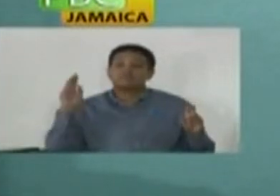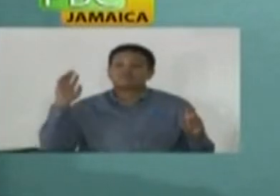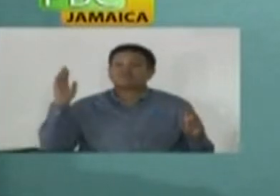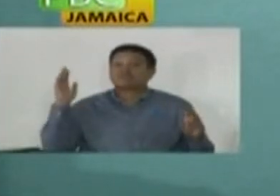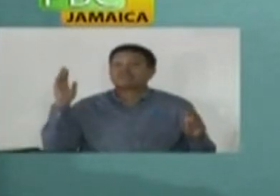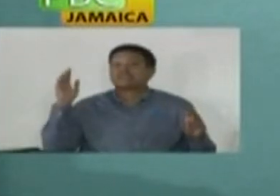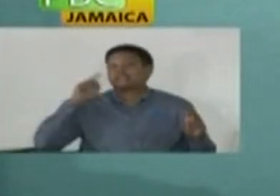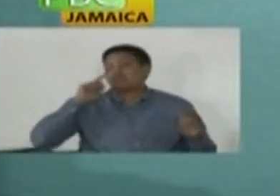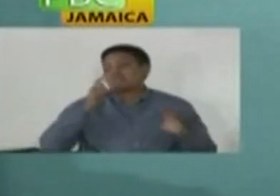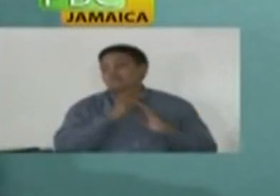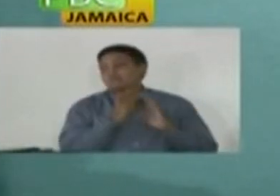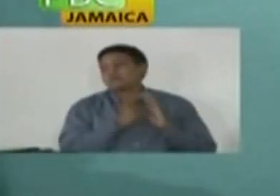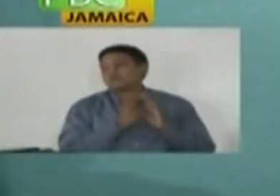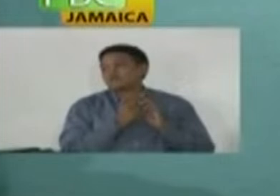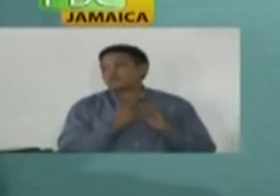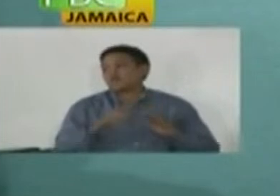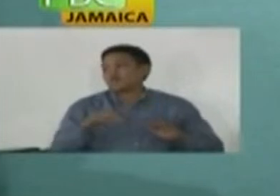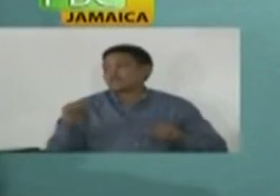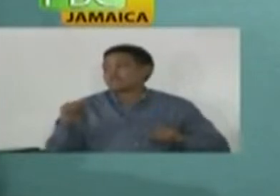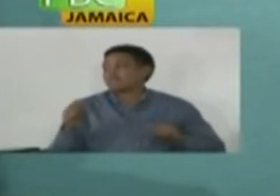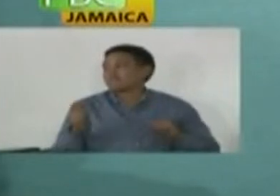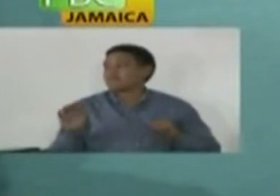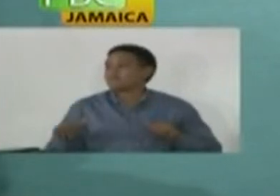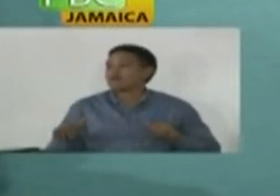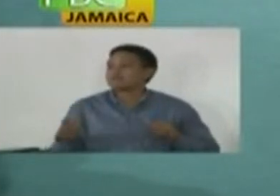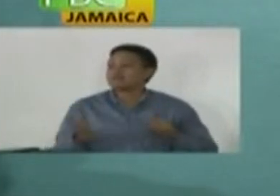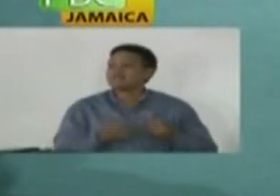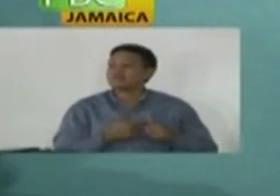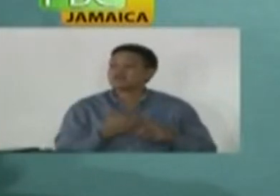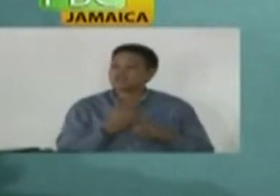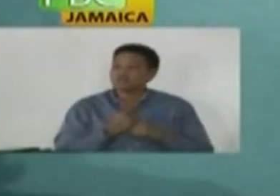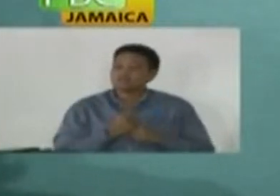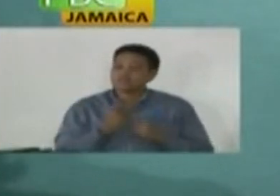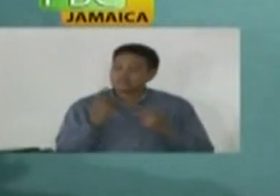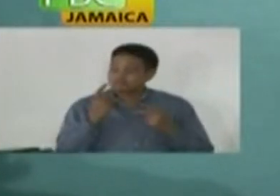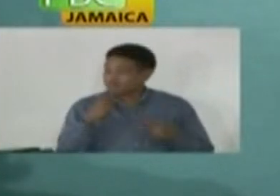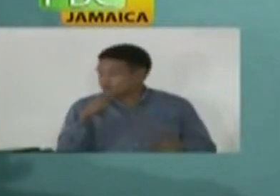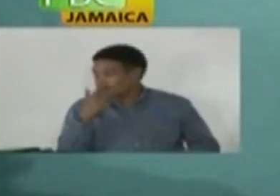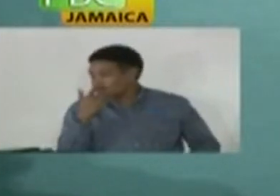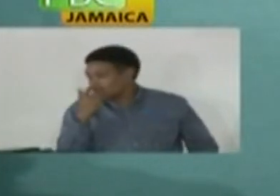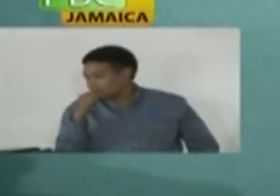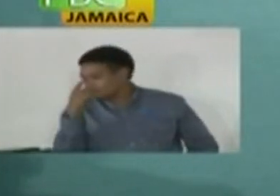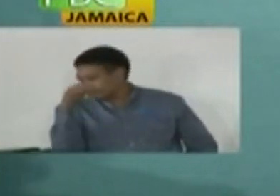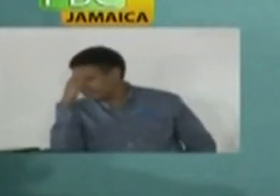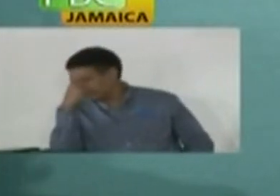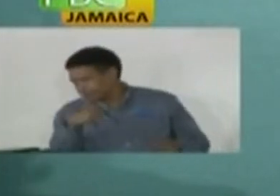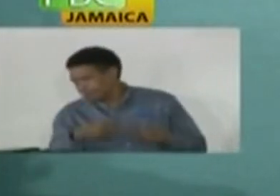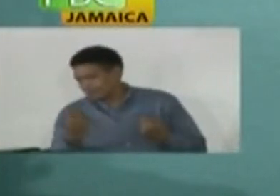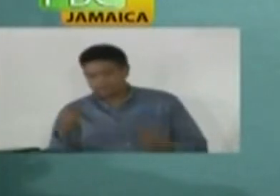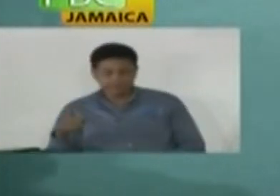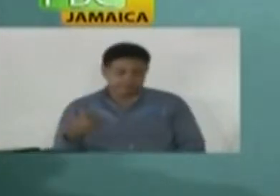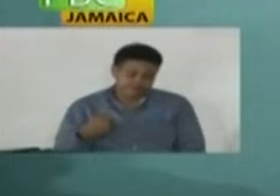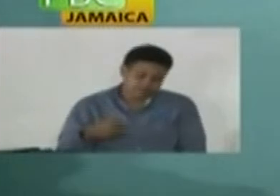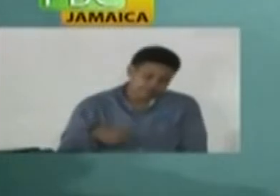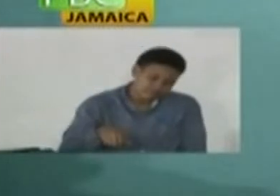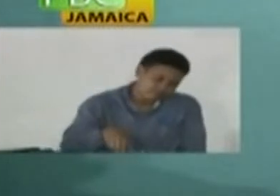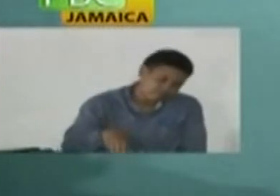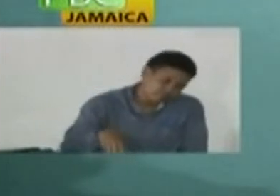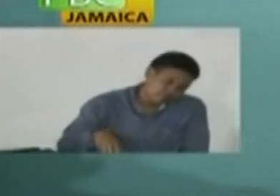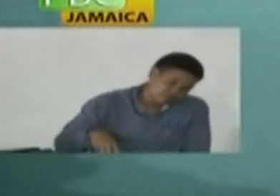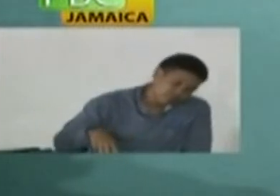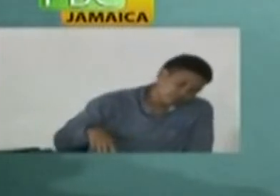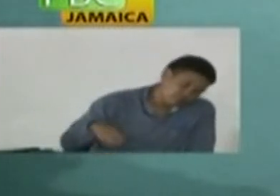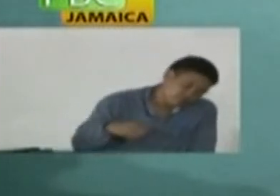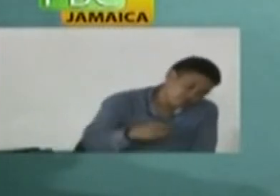presentation of bills without leave of the House first obtained. Those in favour? Those against? The ayes have